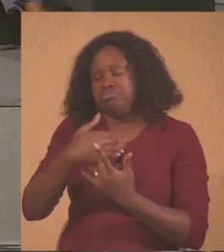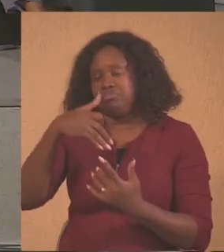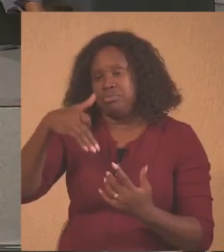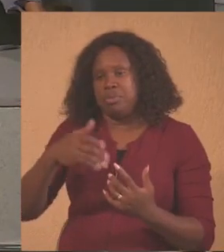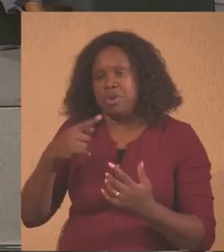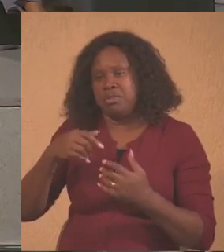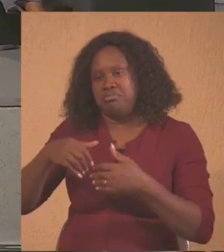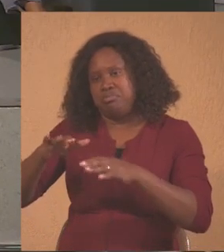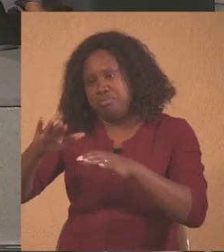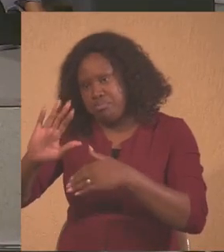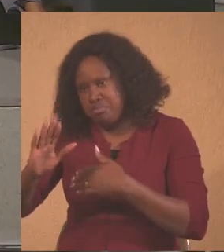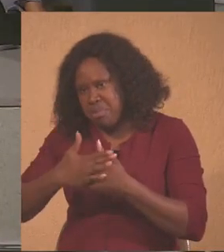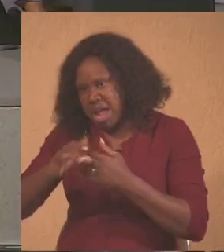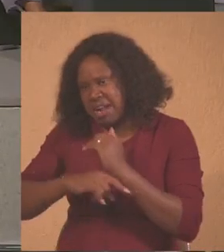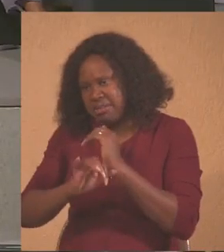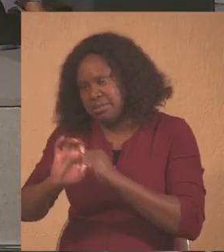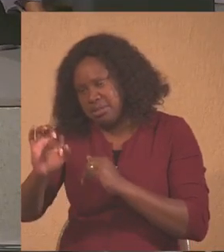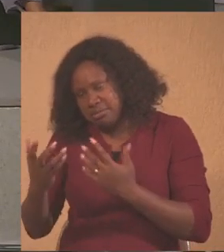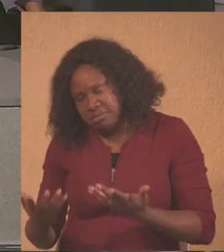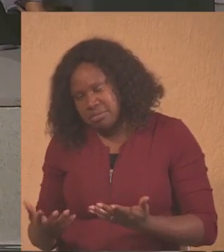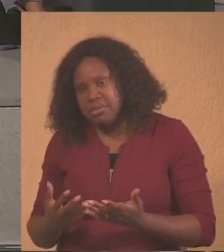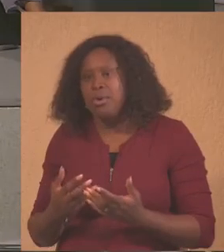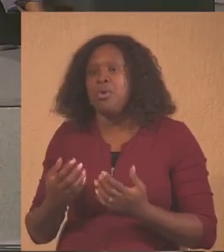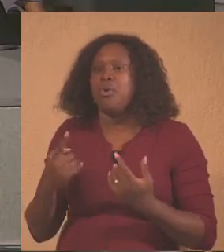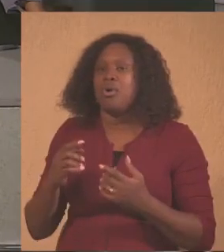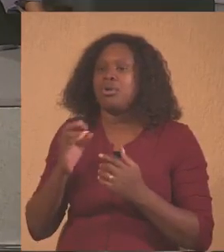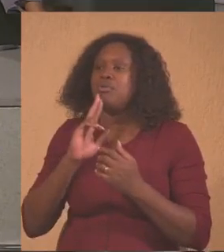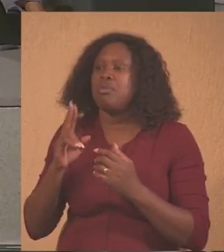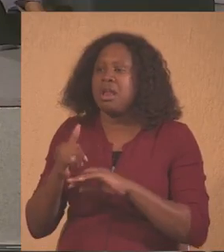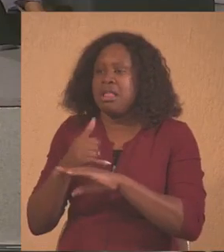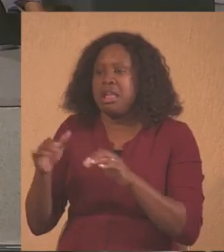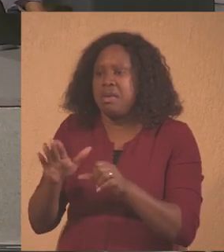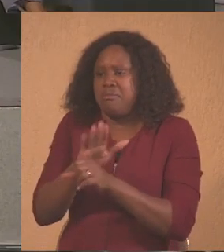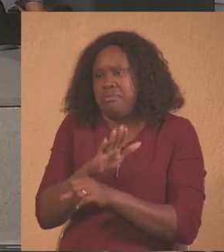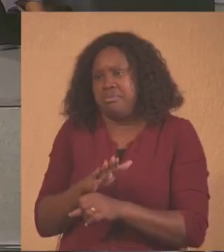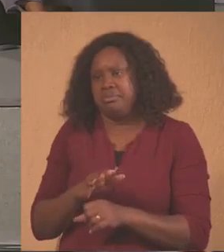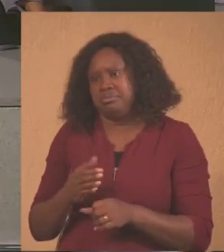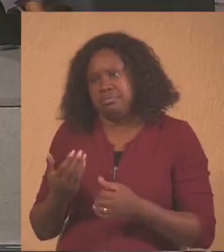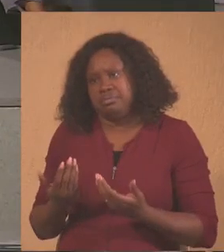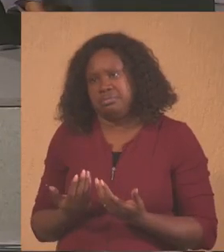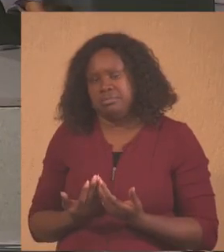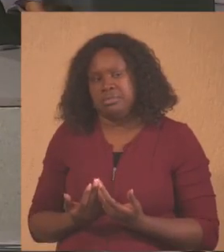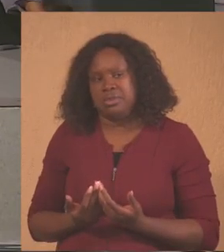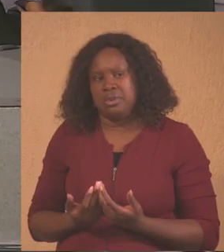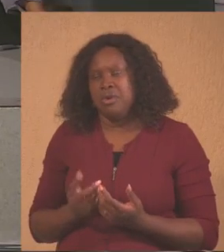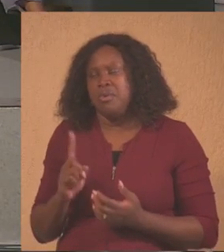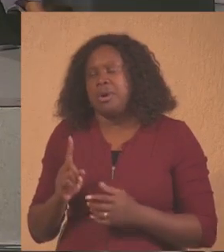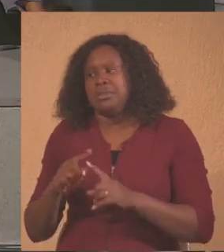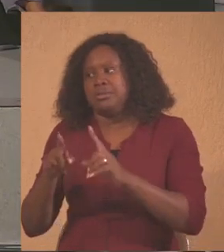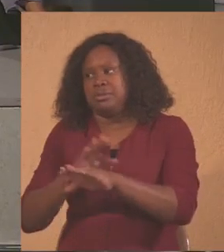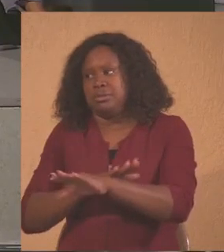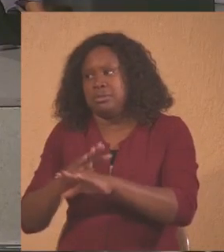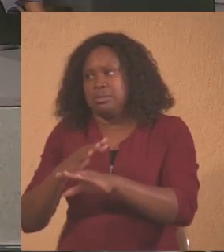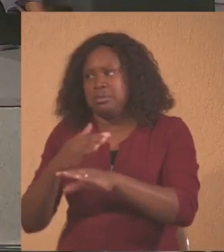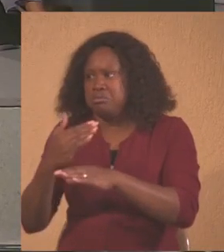turned away or they are told that the facilities are full. Could you speak a little bit about that? What procedures are then taken